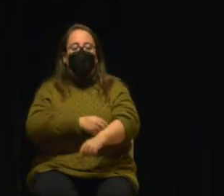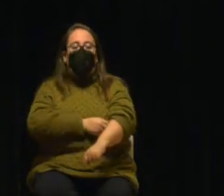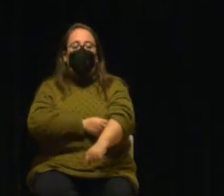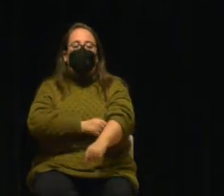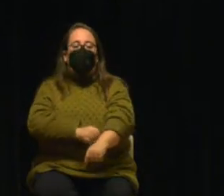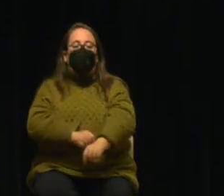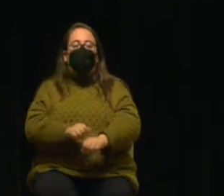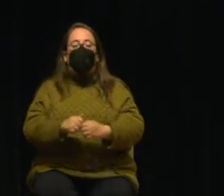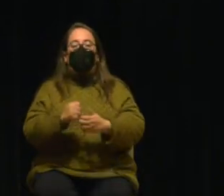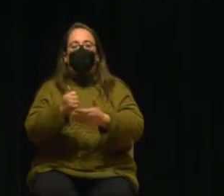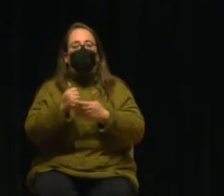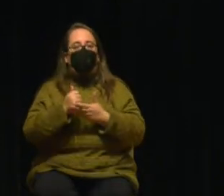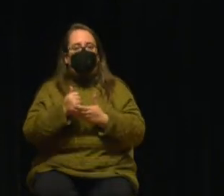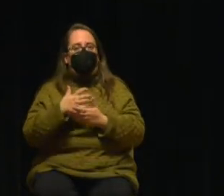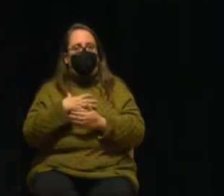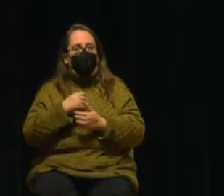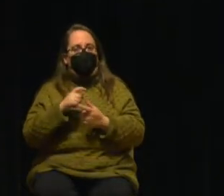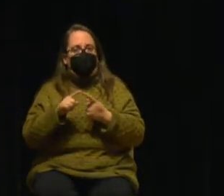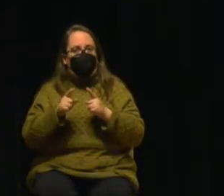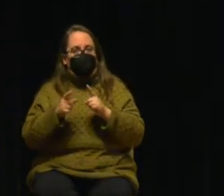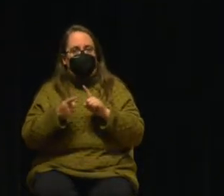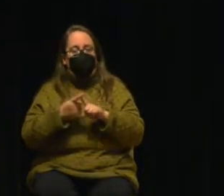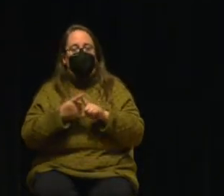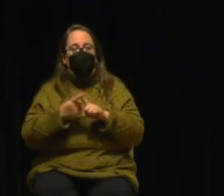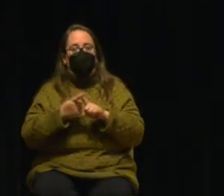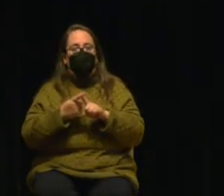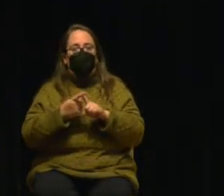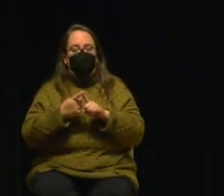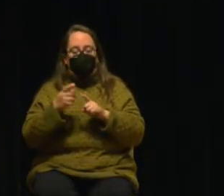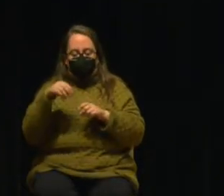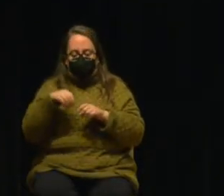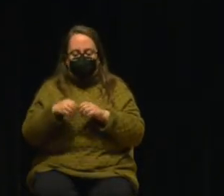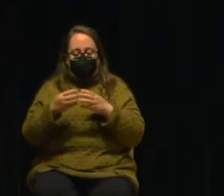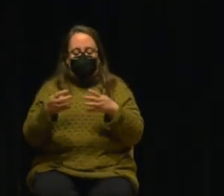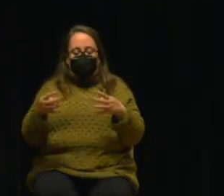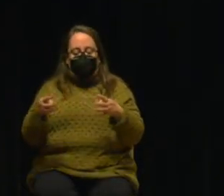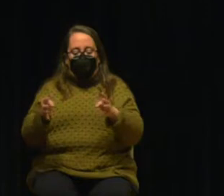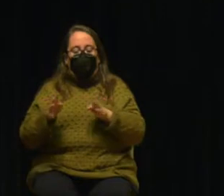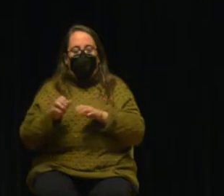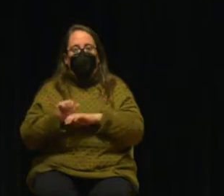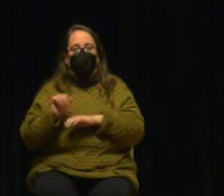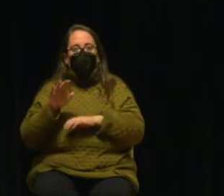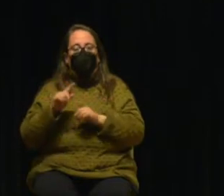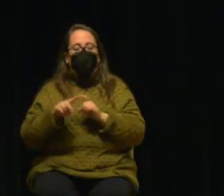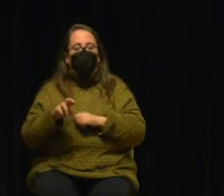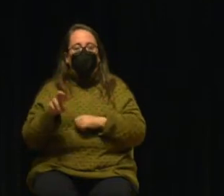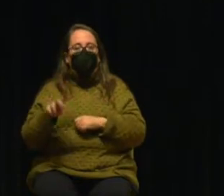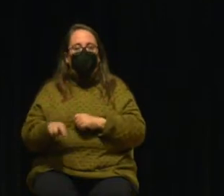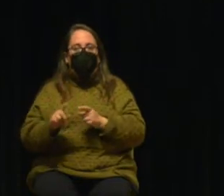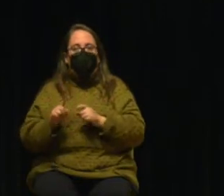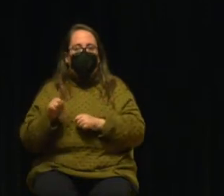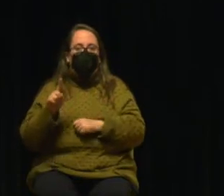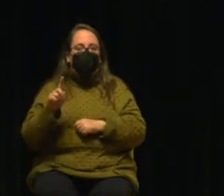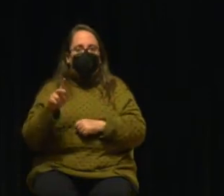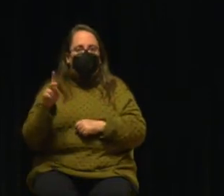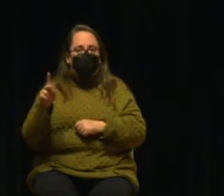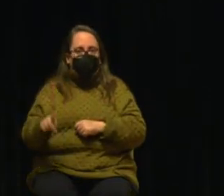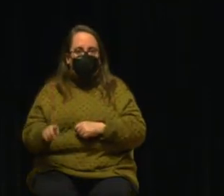With the help of a white associate, he had himself sealed inside of a crate and mailed from Richmond to